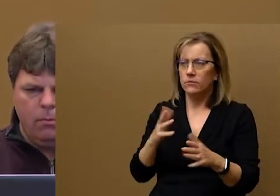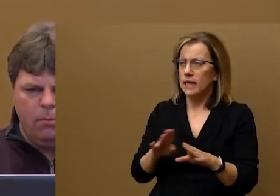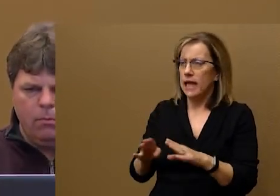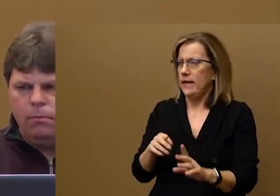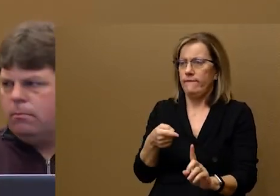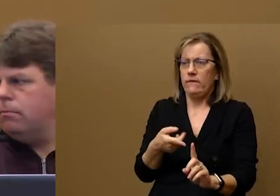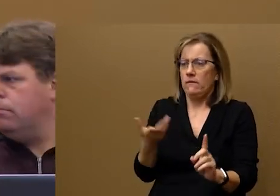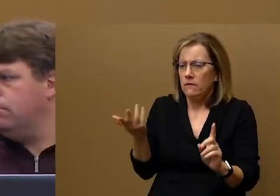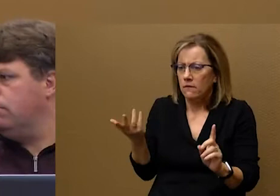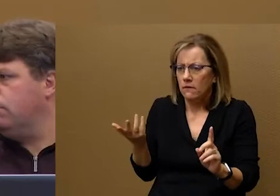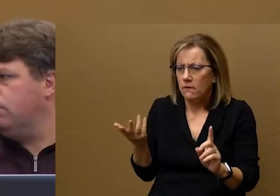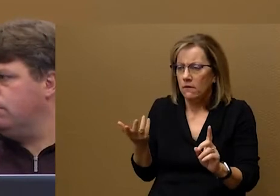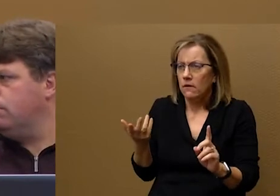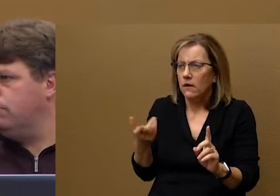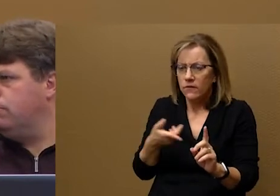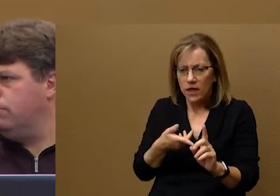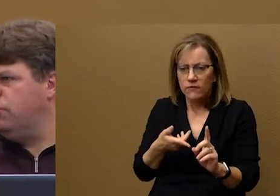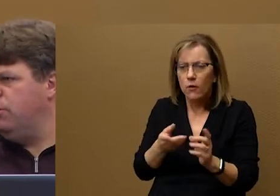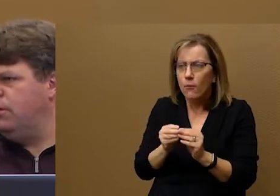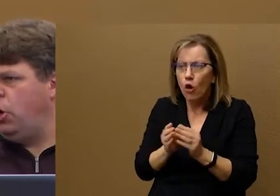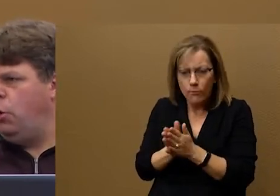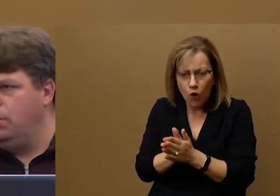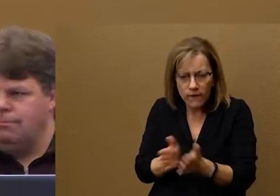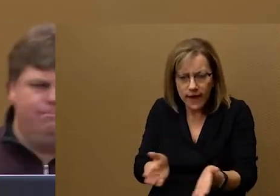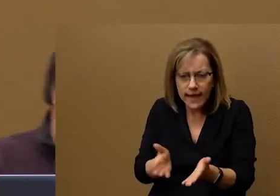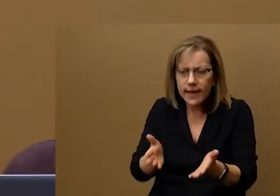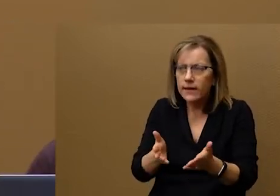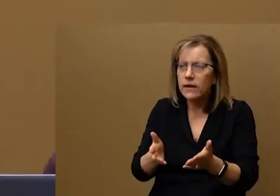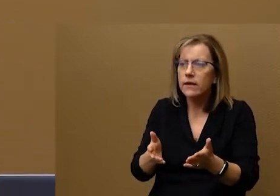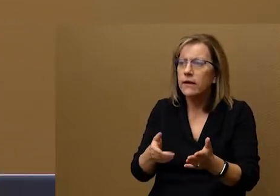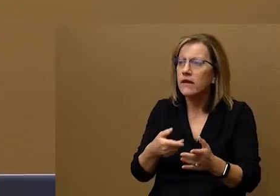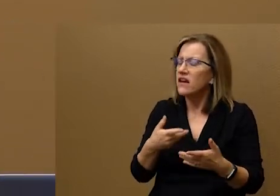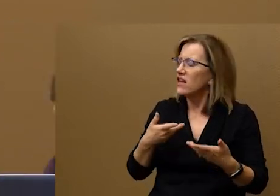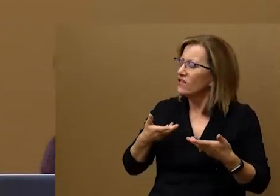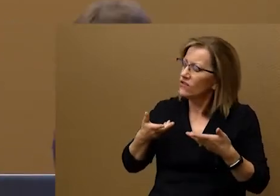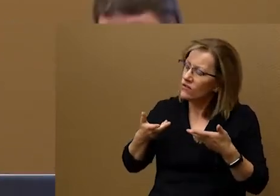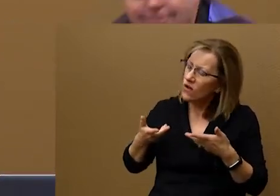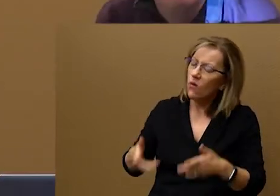not motivated. If this child would only be more motivated,